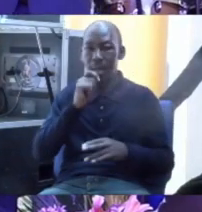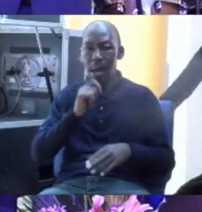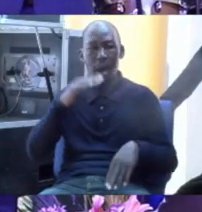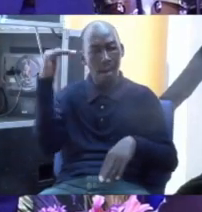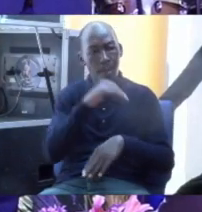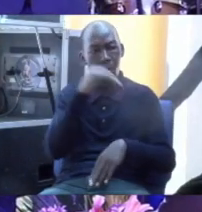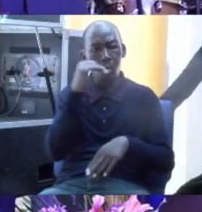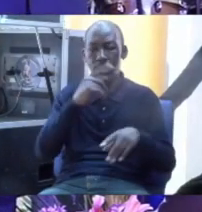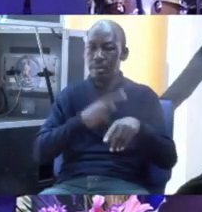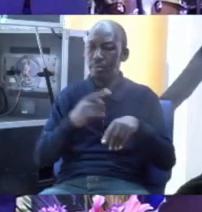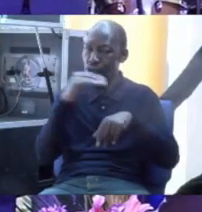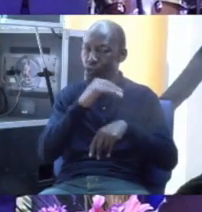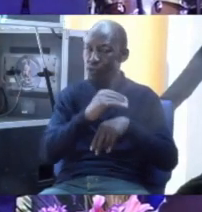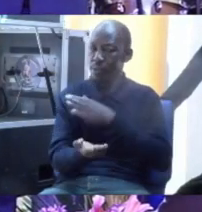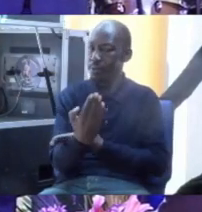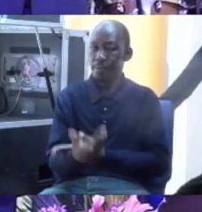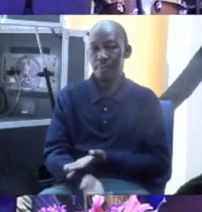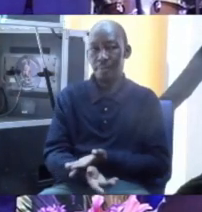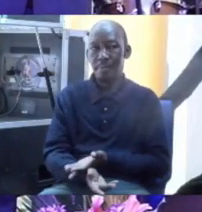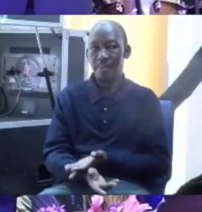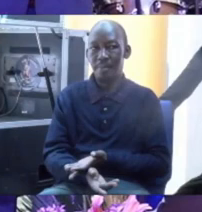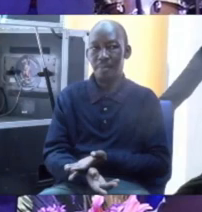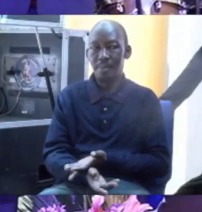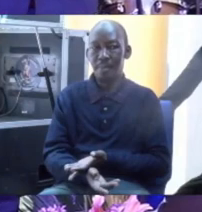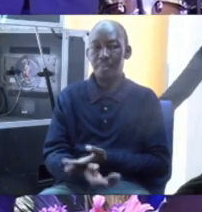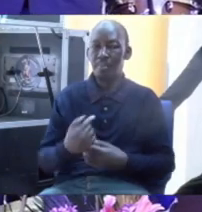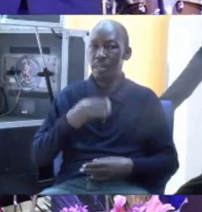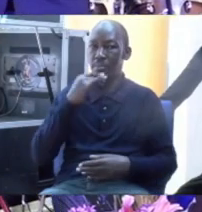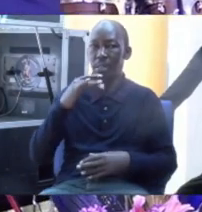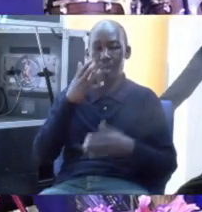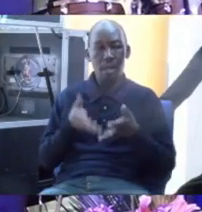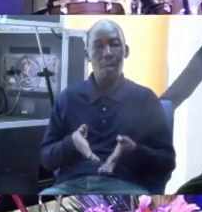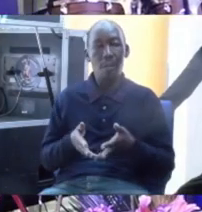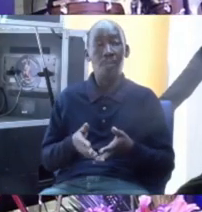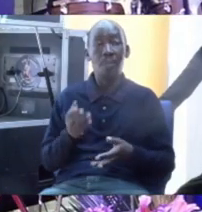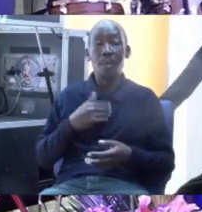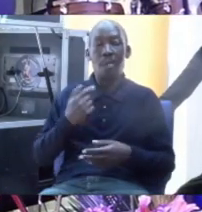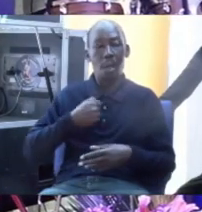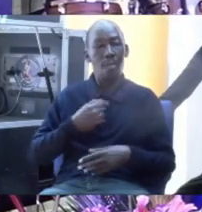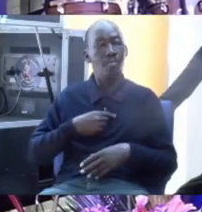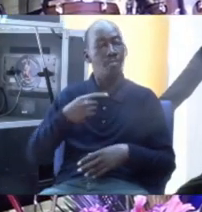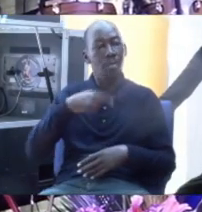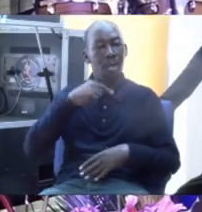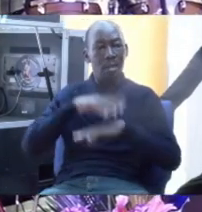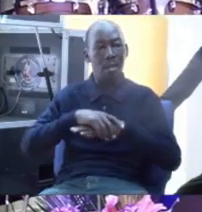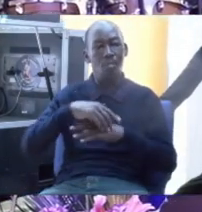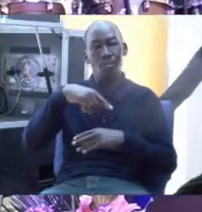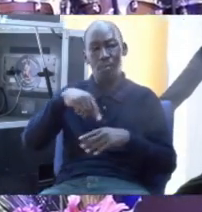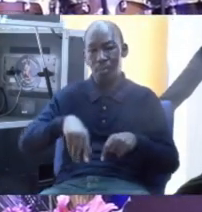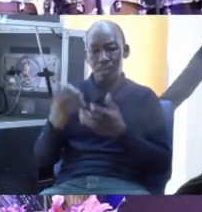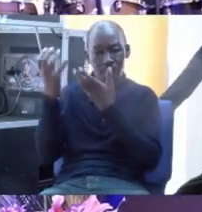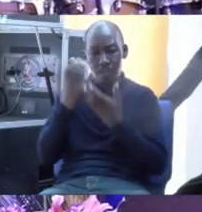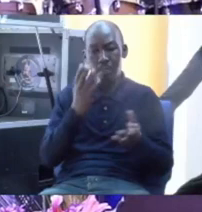asubuhi. That early in the morning. Ninavyozungumza hivi. Mm, as I talk. Nimeshika bango kutoka mbinguni. I have brought a